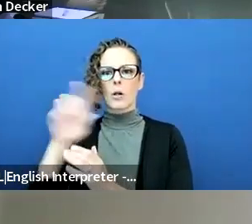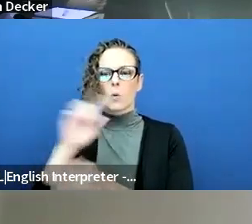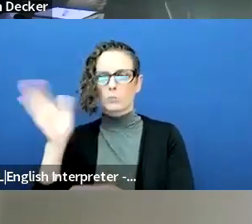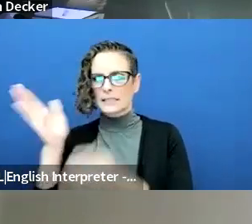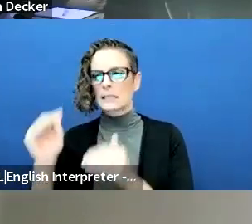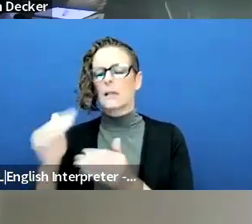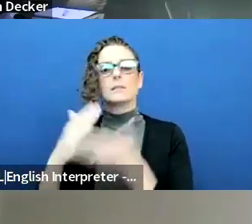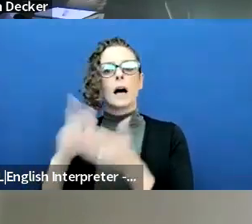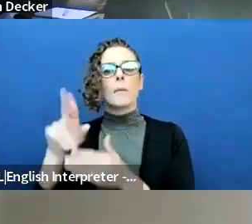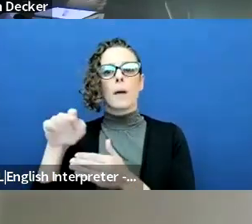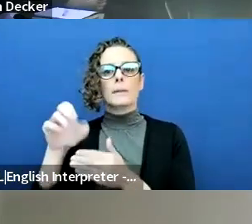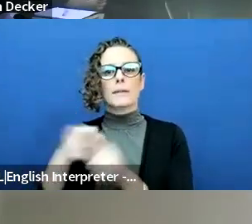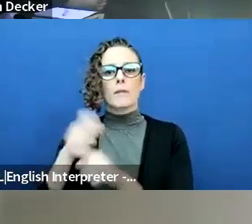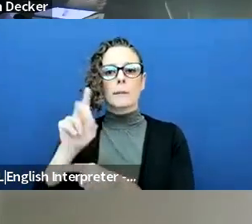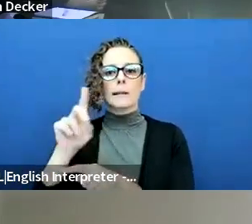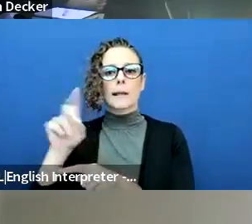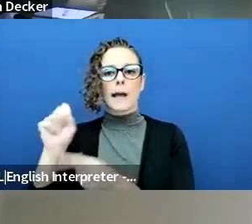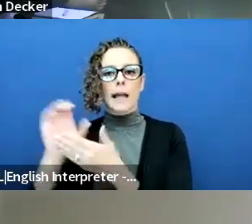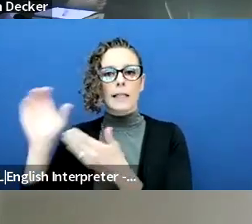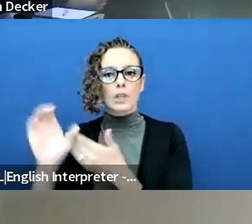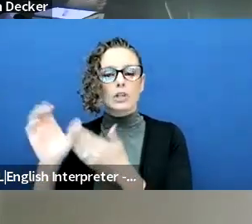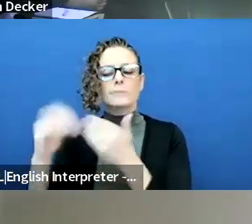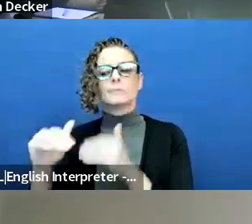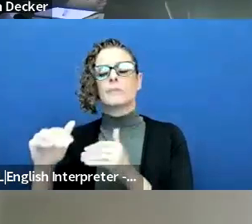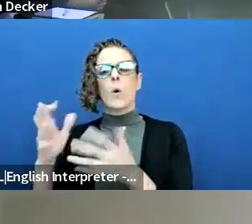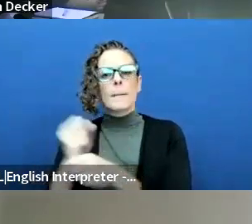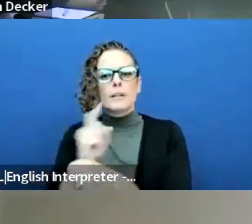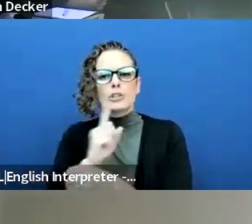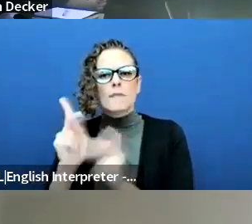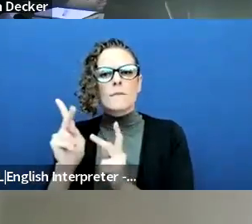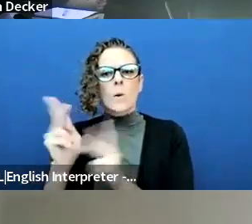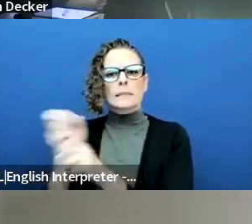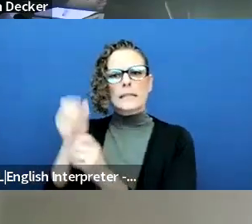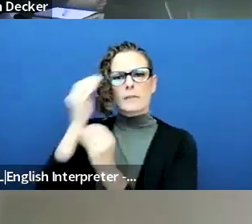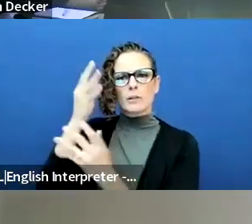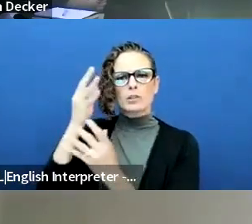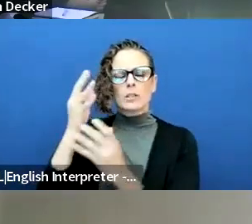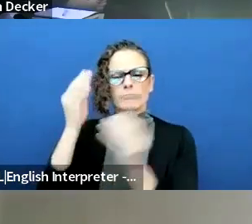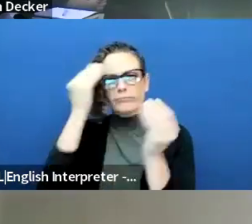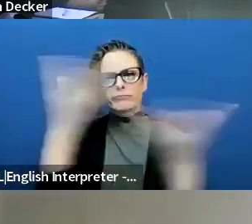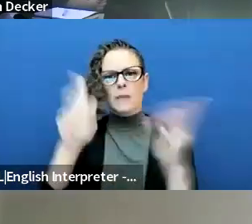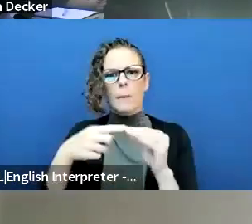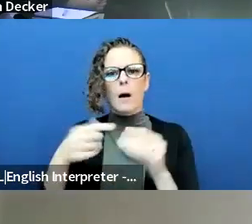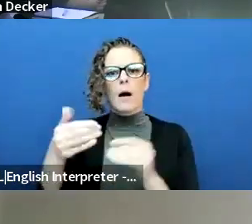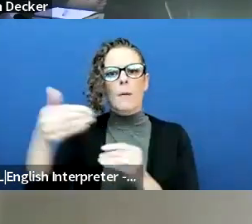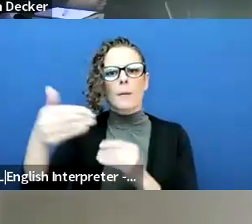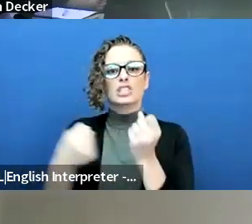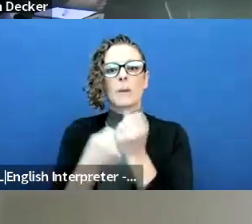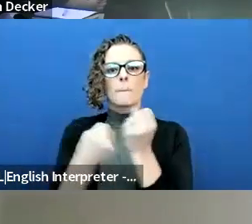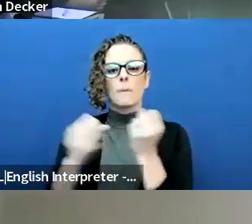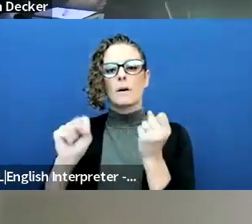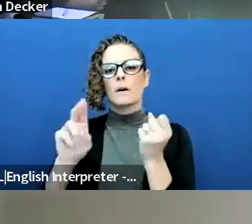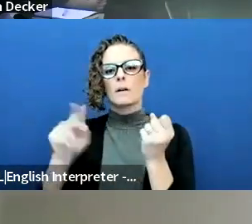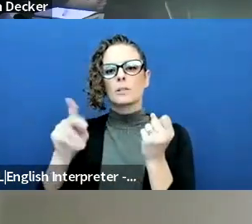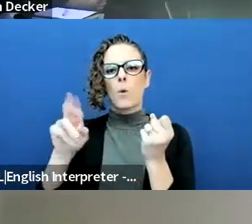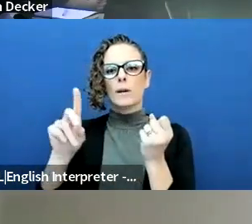from the DDS calendar, and want to make sure that folks get information about the upcoming Supported Life Conference as